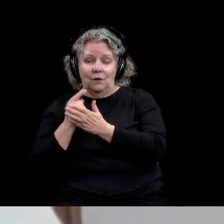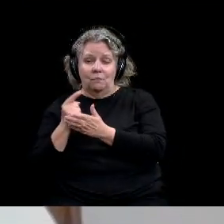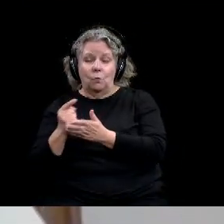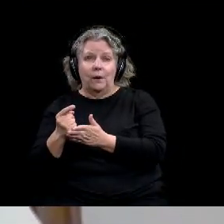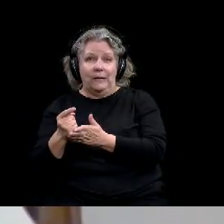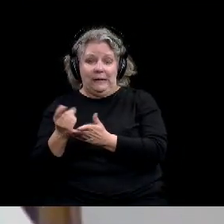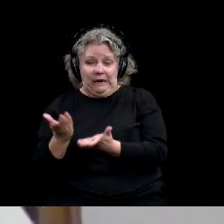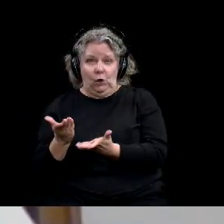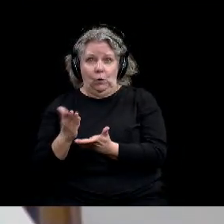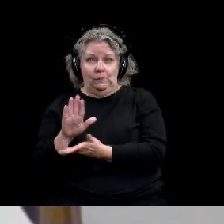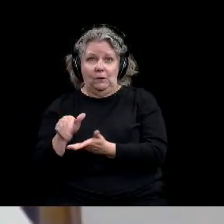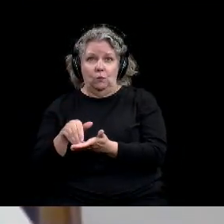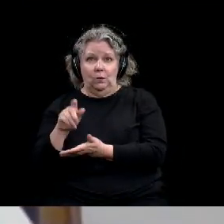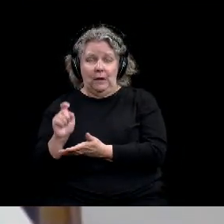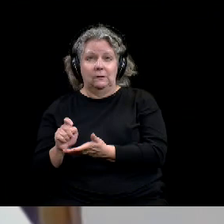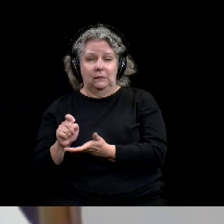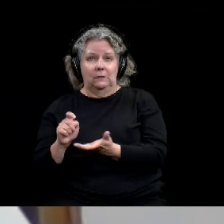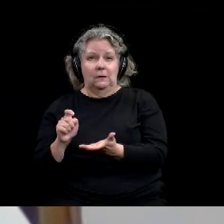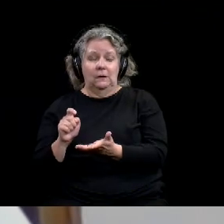infrequent that